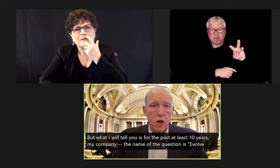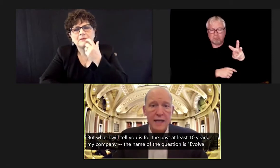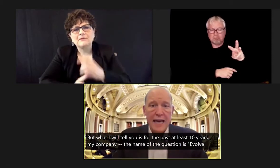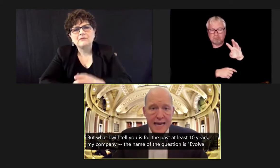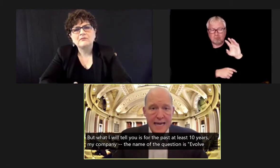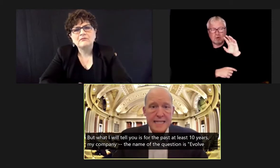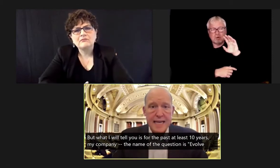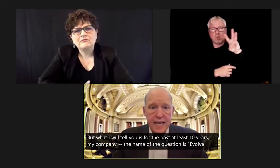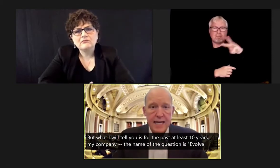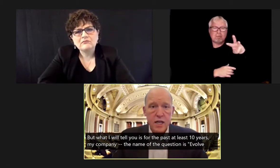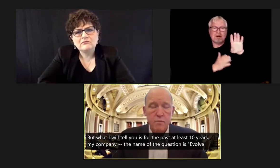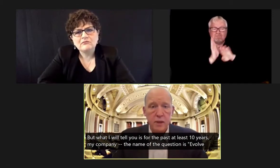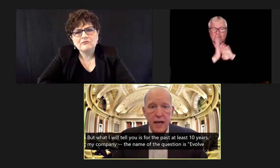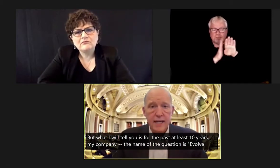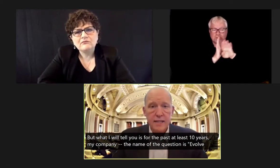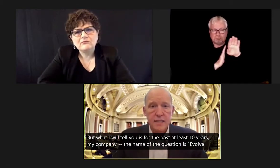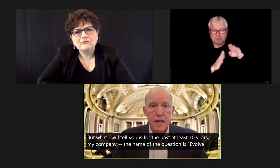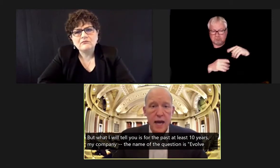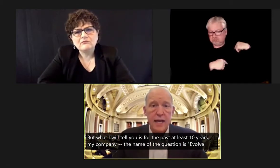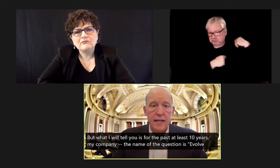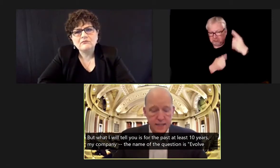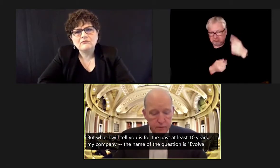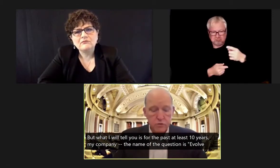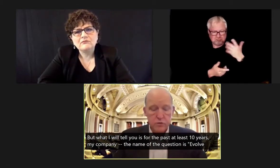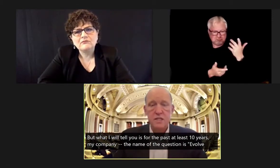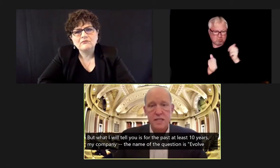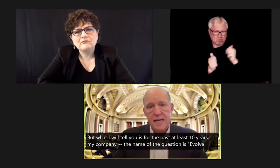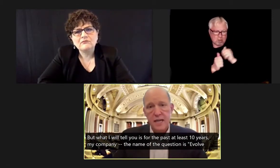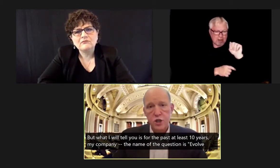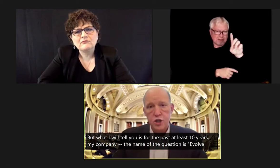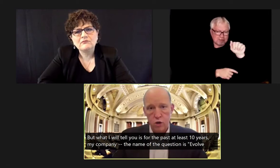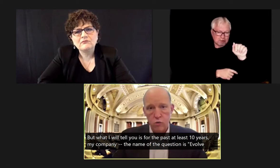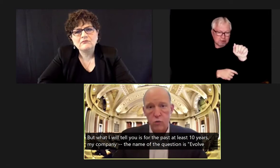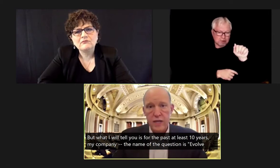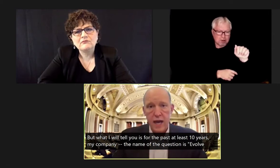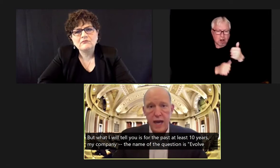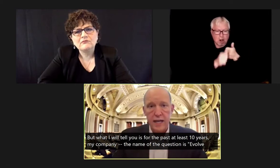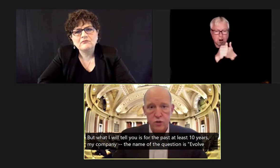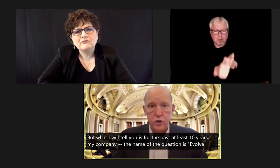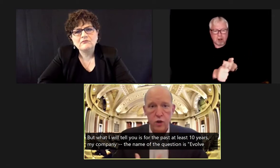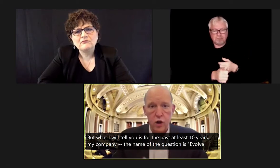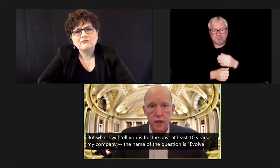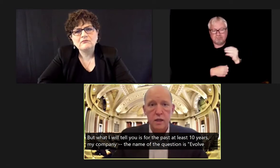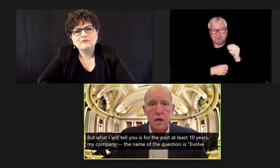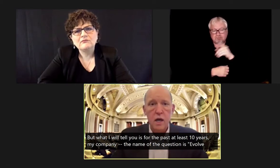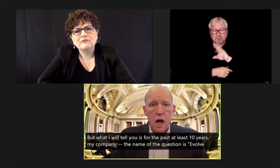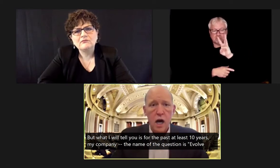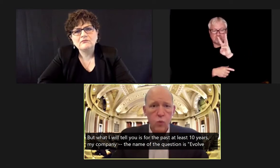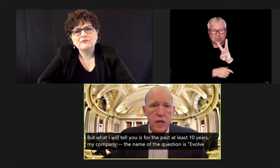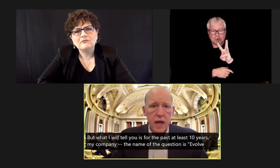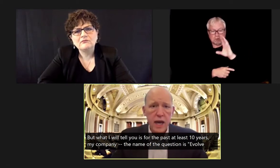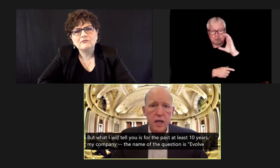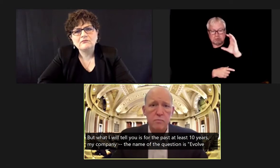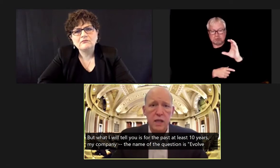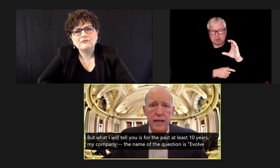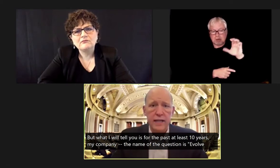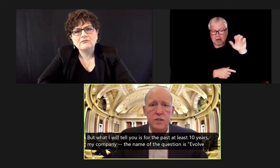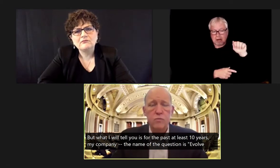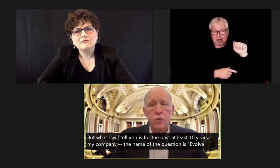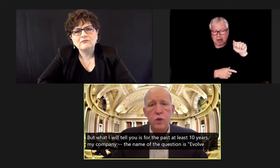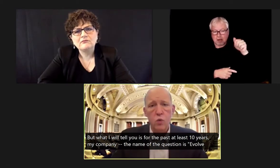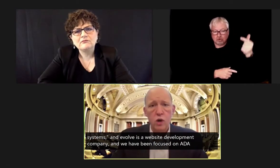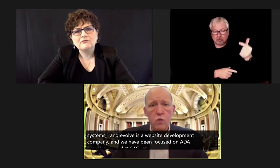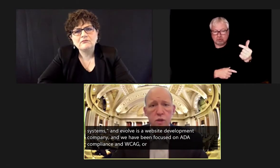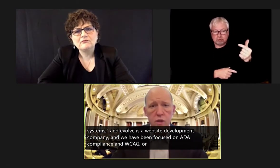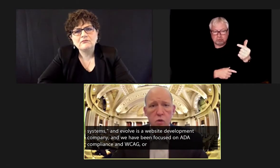focused on ADA compliance and WCAG, or WCAG as we call it, WCAG